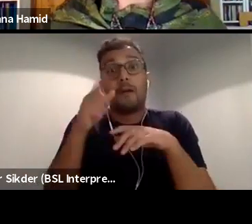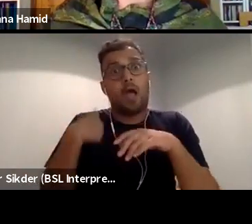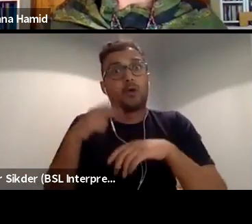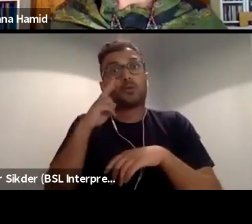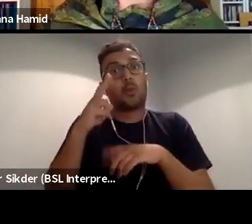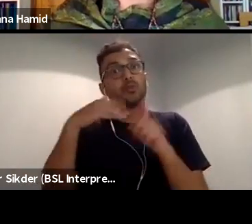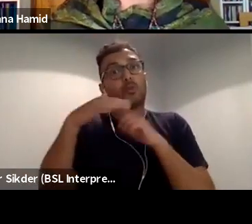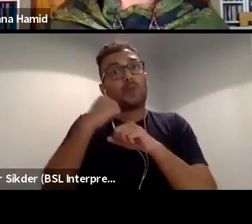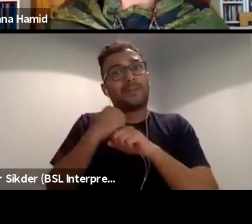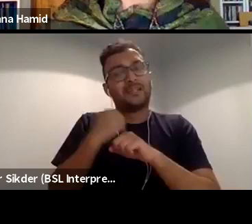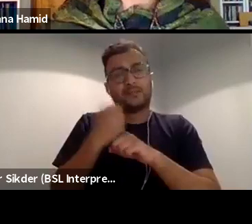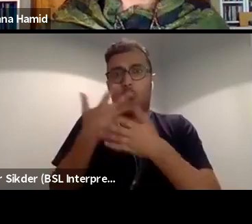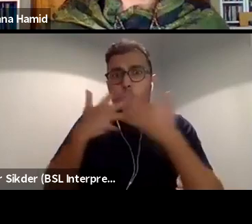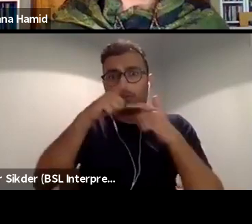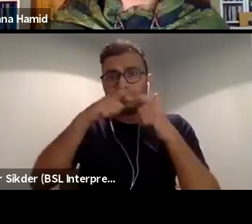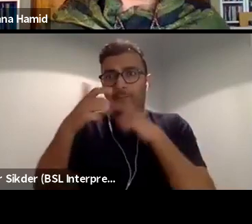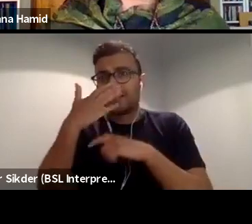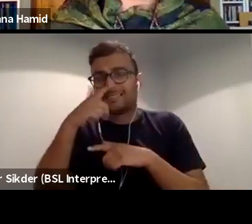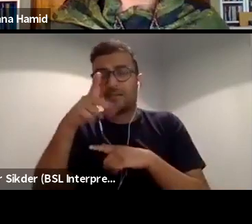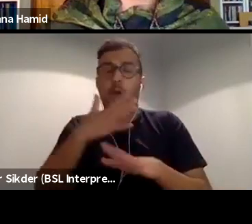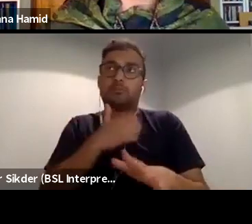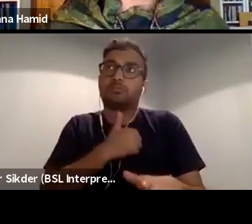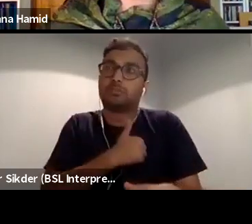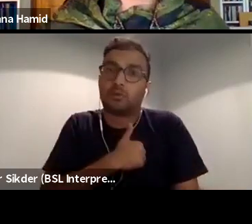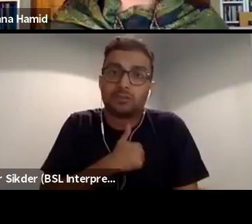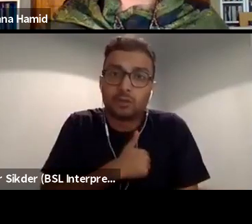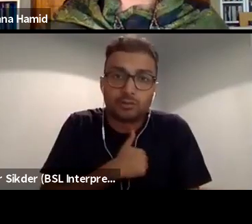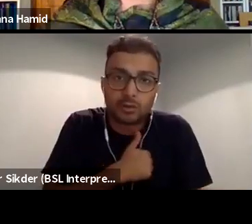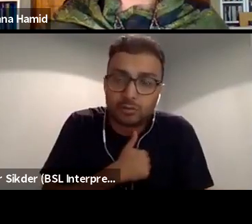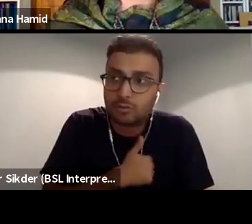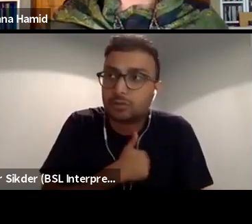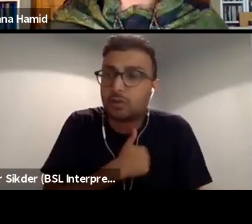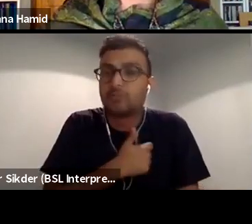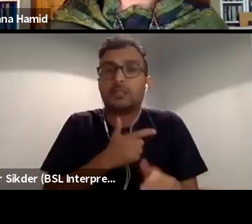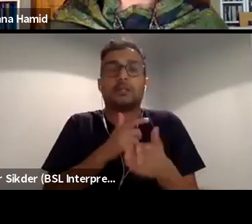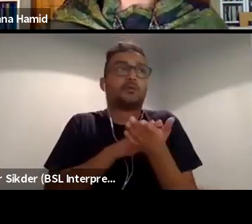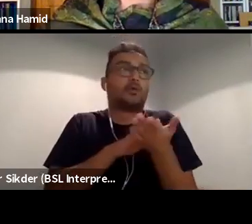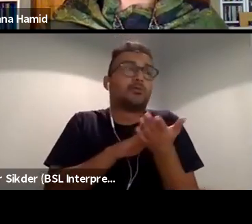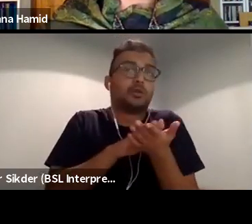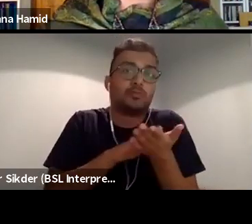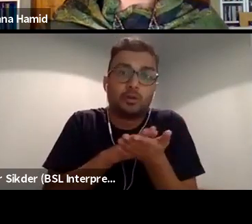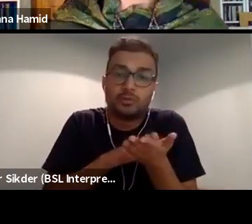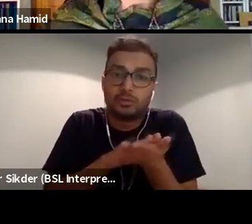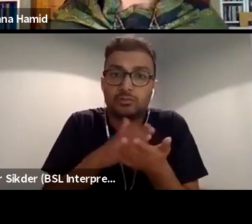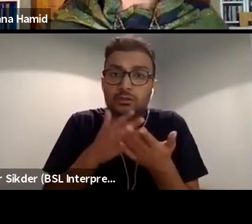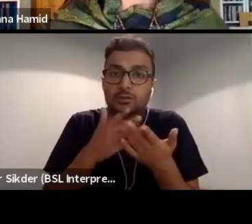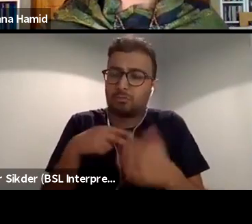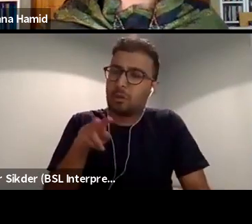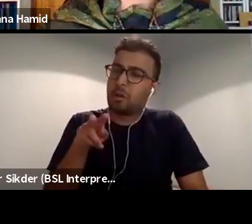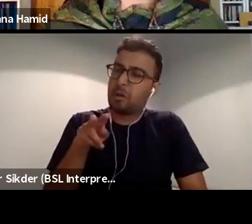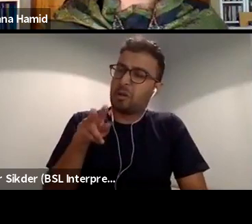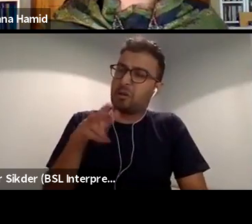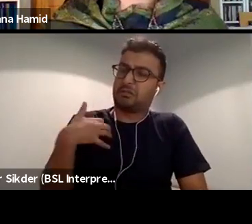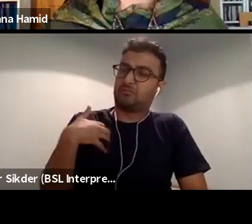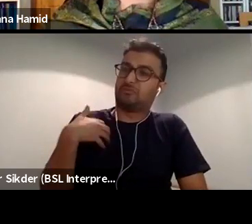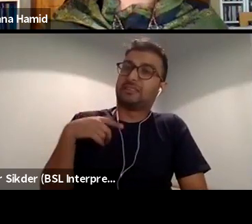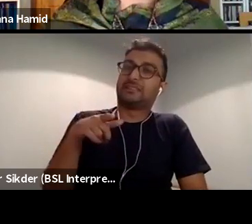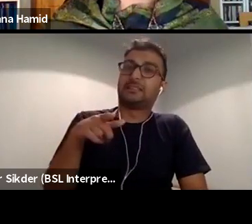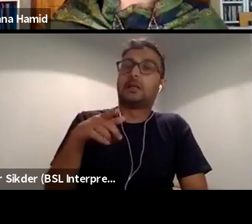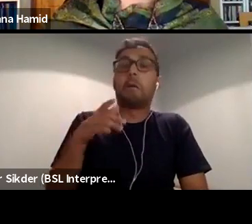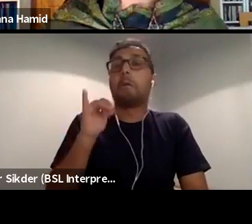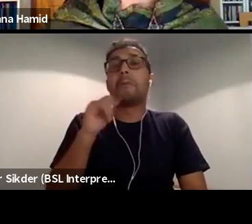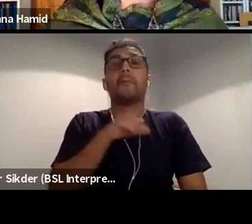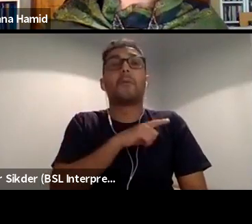people who were because they were also extreme themselves, or because they'd misread things